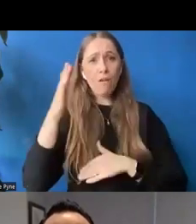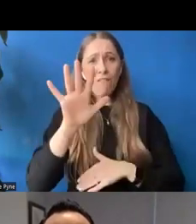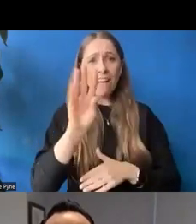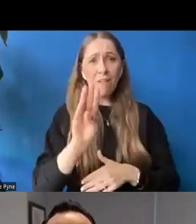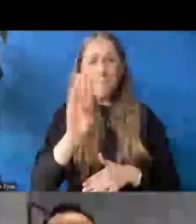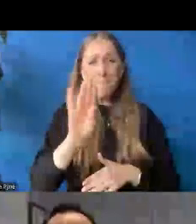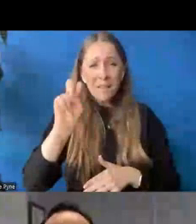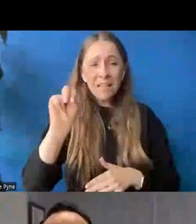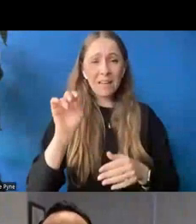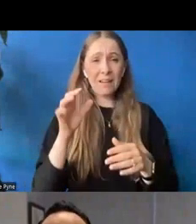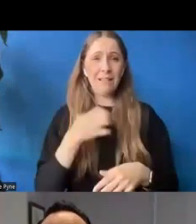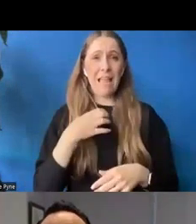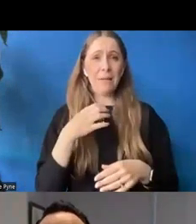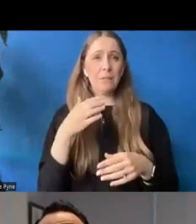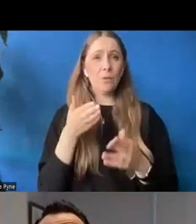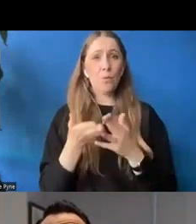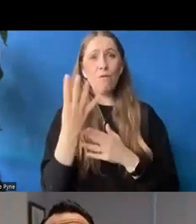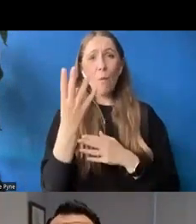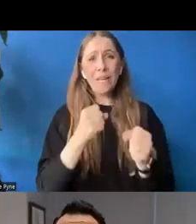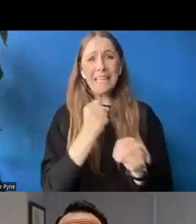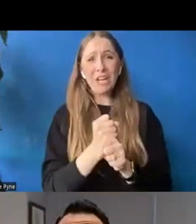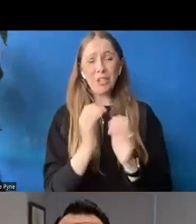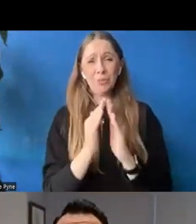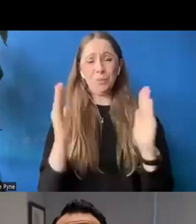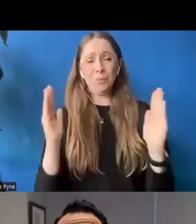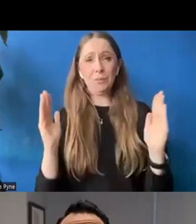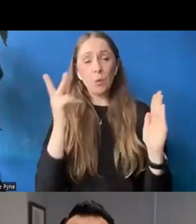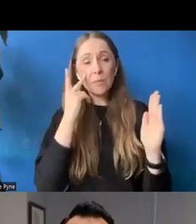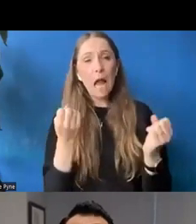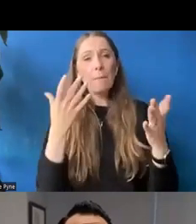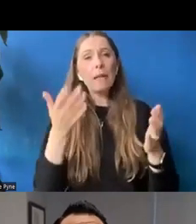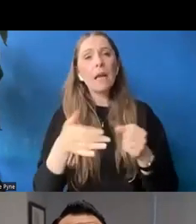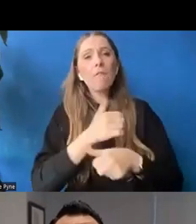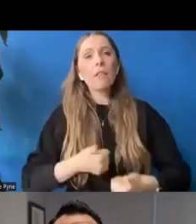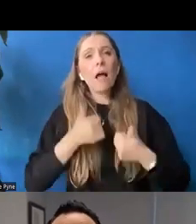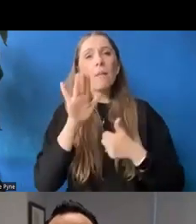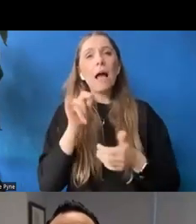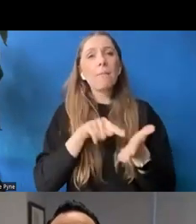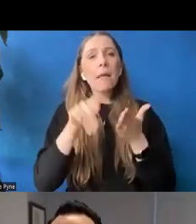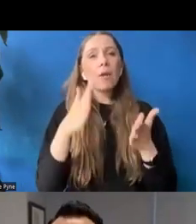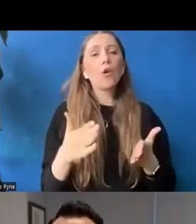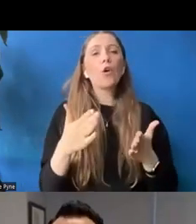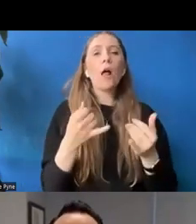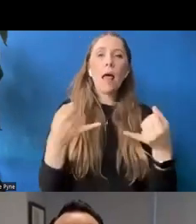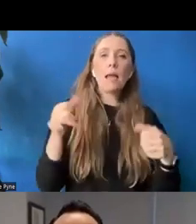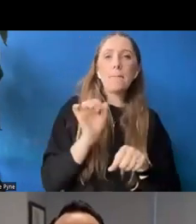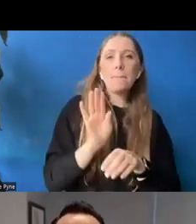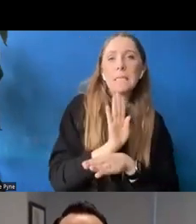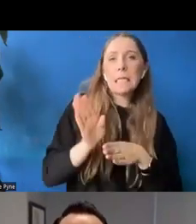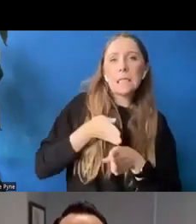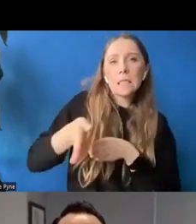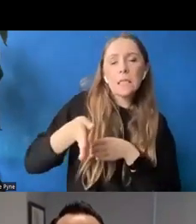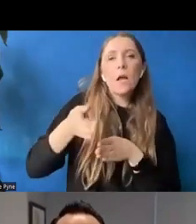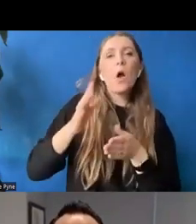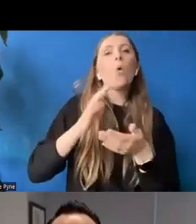encounters over a 4-year period. You can also see the number of covered lives by payer and line of business. We're working on getting more granular